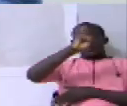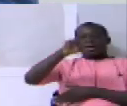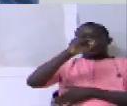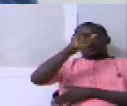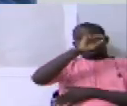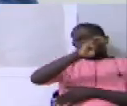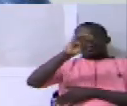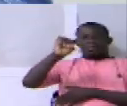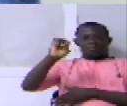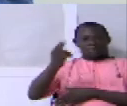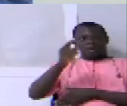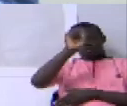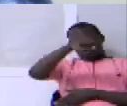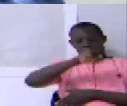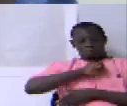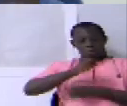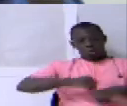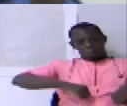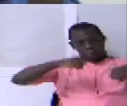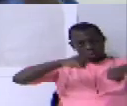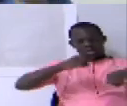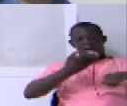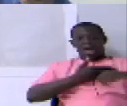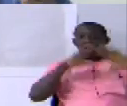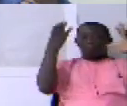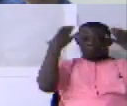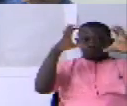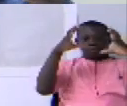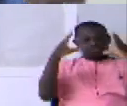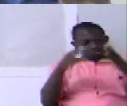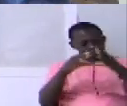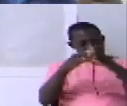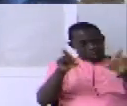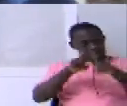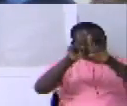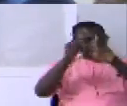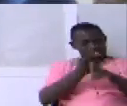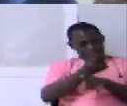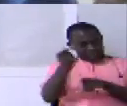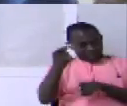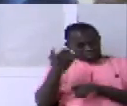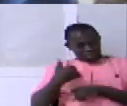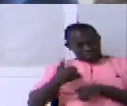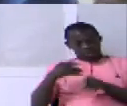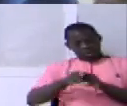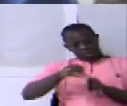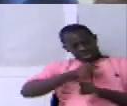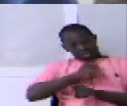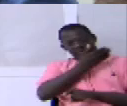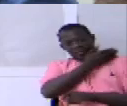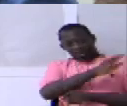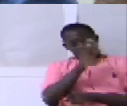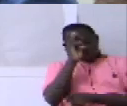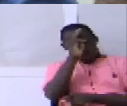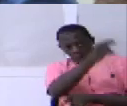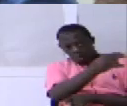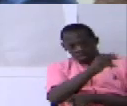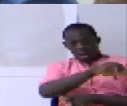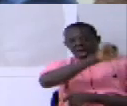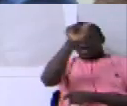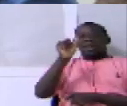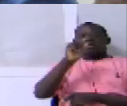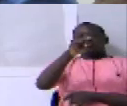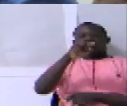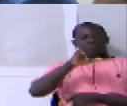he had a problem with these people. He went away and you arrived. Abitu Ijame keta ila nyaton koti. Atele